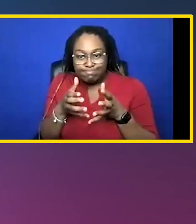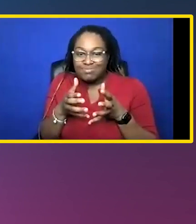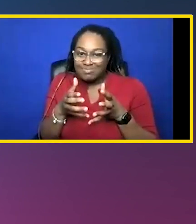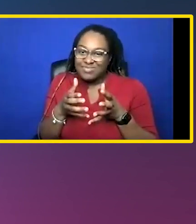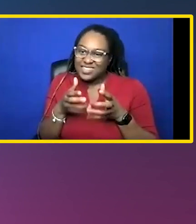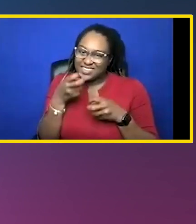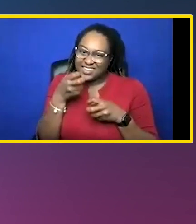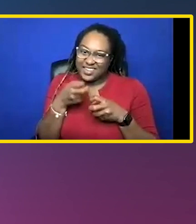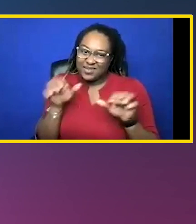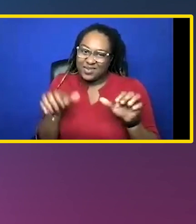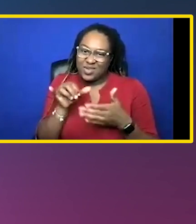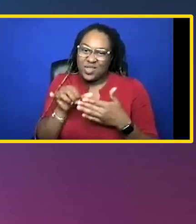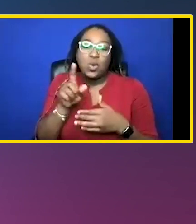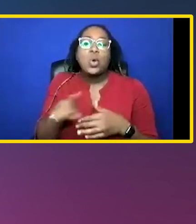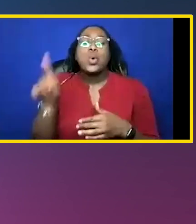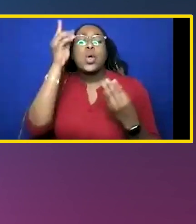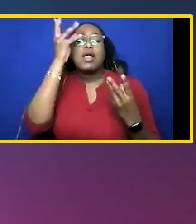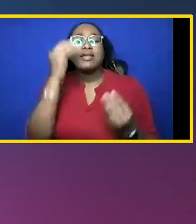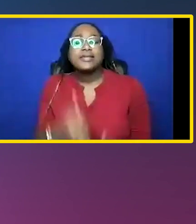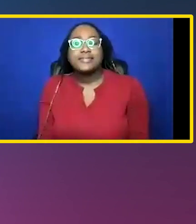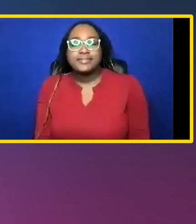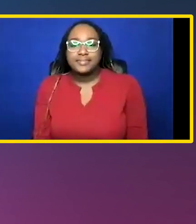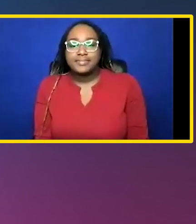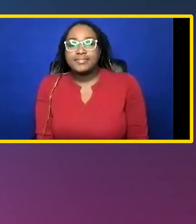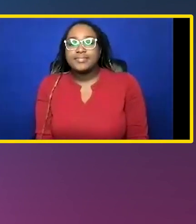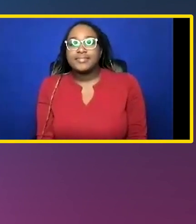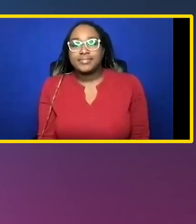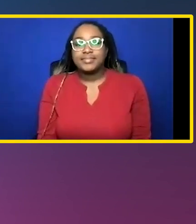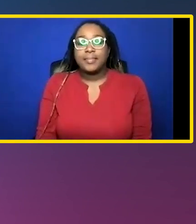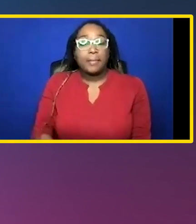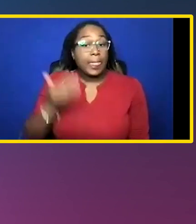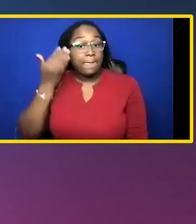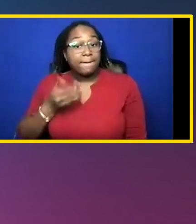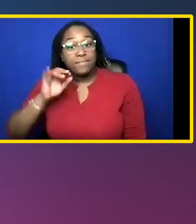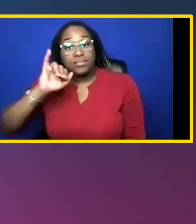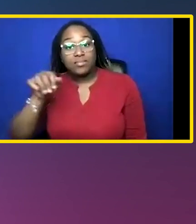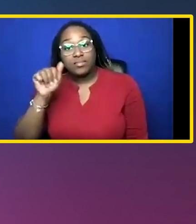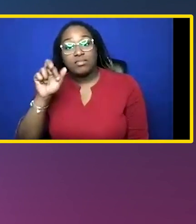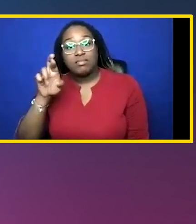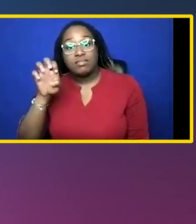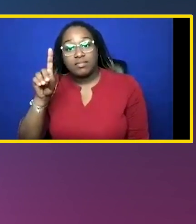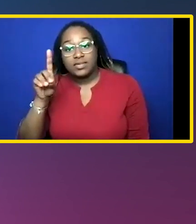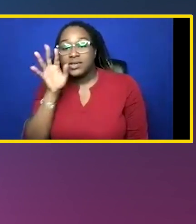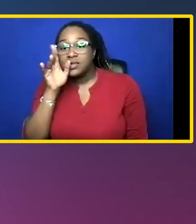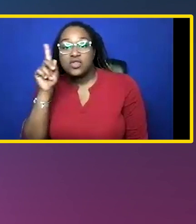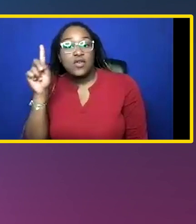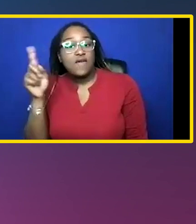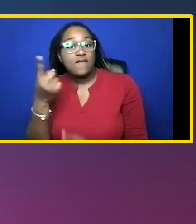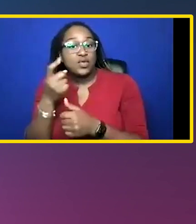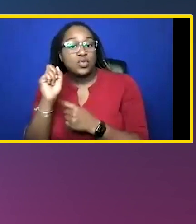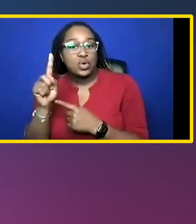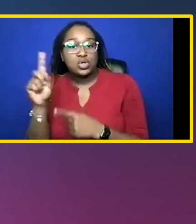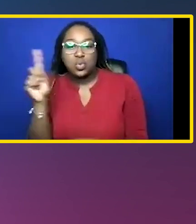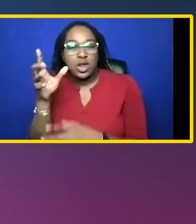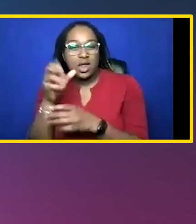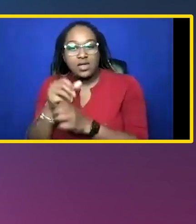really difficult to do that. But what do you all think? Yeah. This is Jared. The first question I believe was, where do you consume